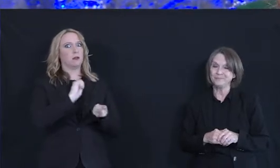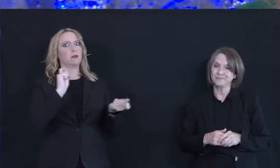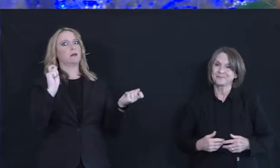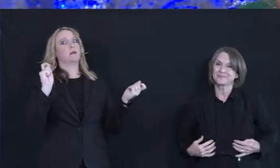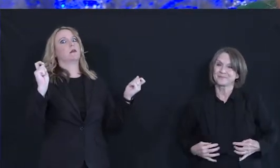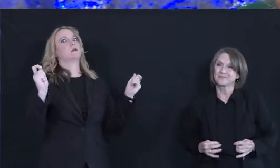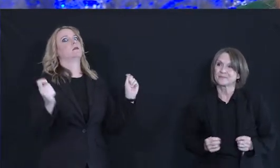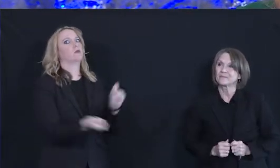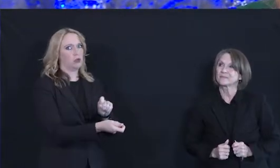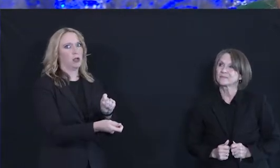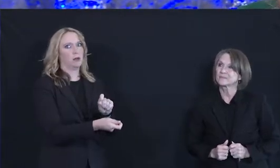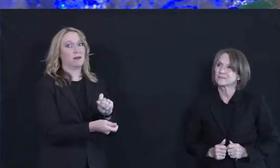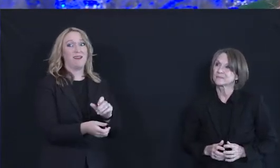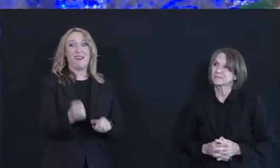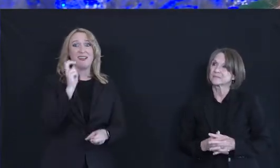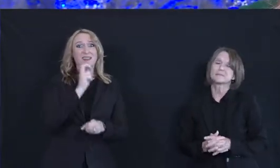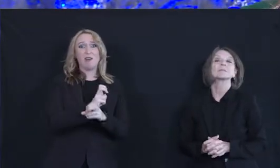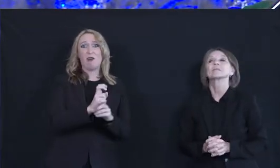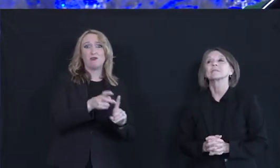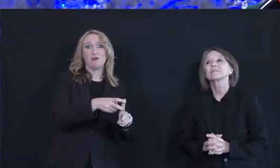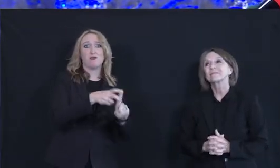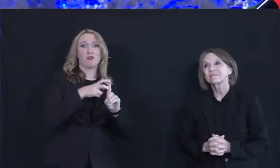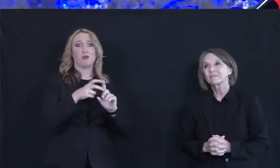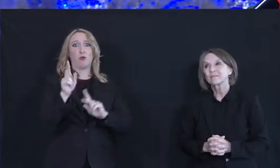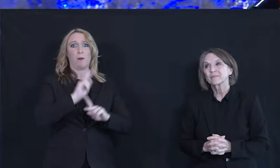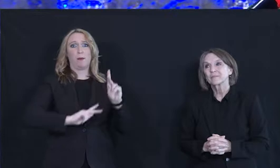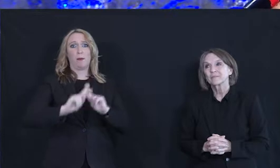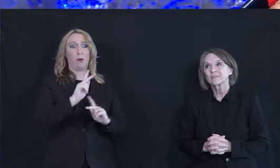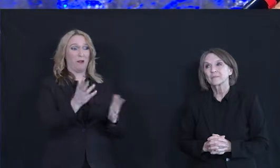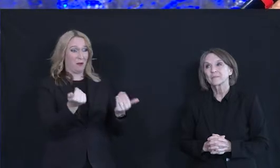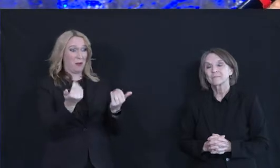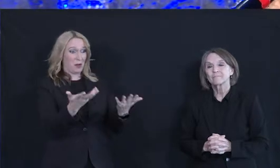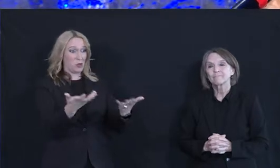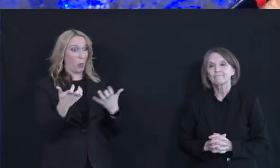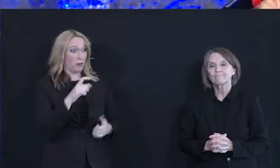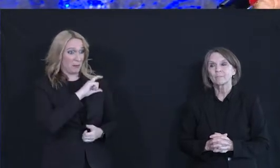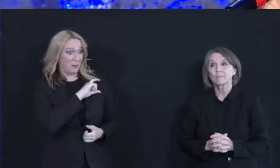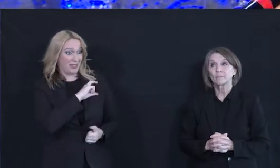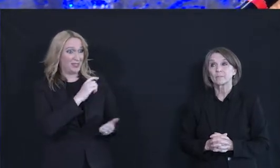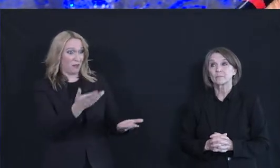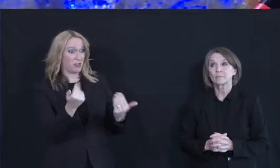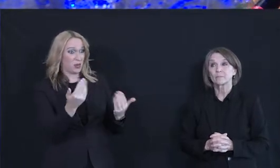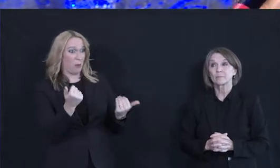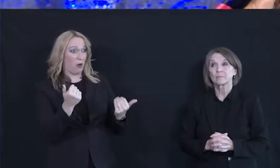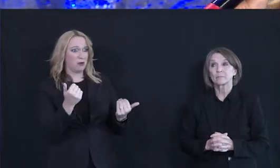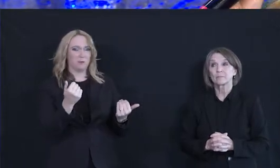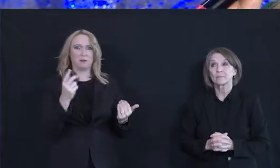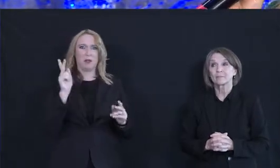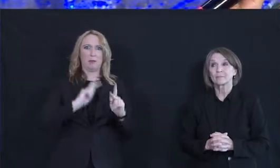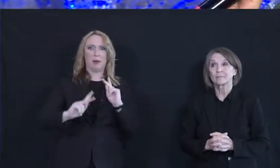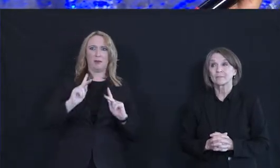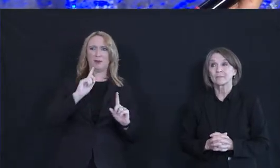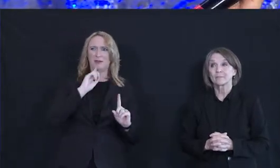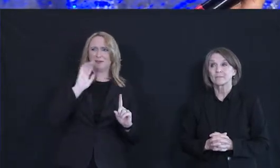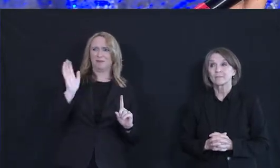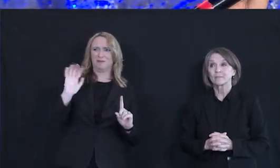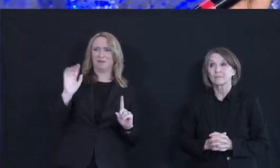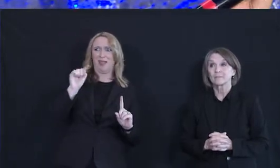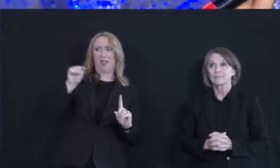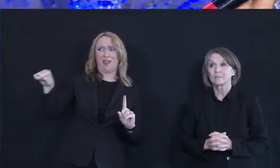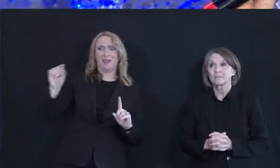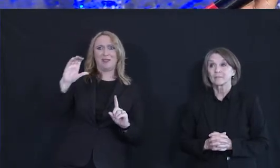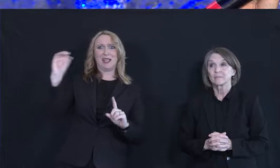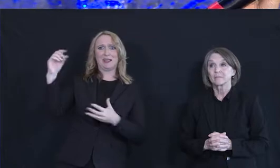it's really difficult to recruit young people to be in the profession when you can go make more money at pretty much any of the companies that are sitting in this room today